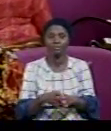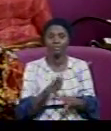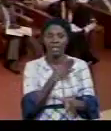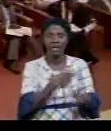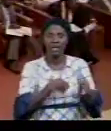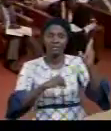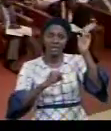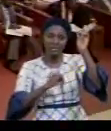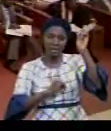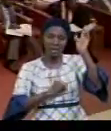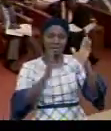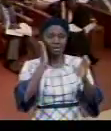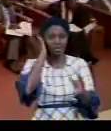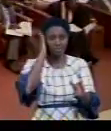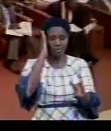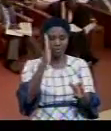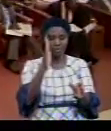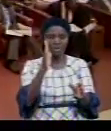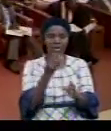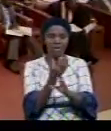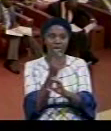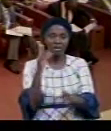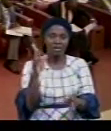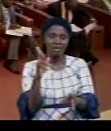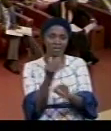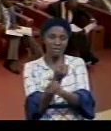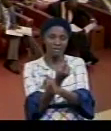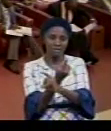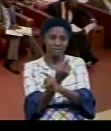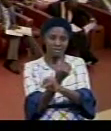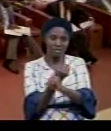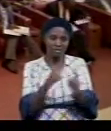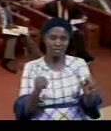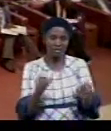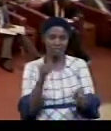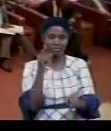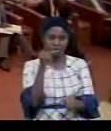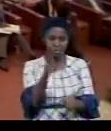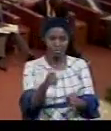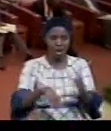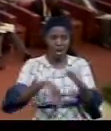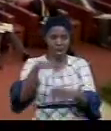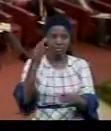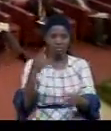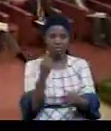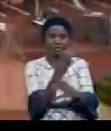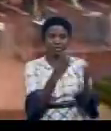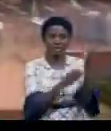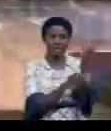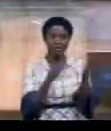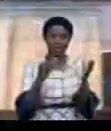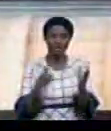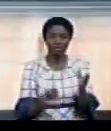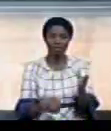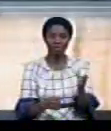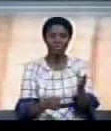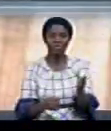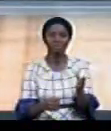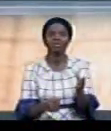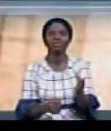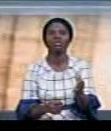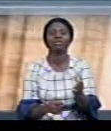I will redeem thee out of the hand of the terrible.